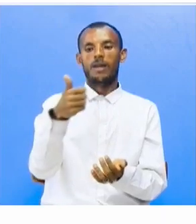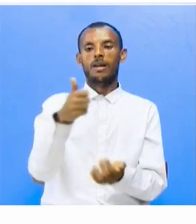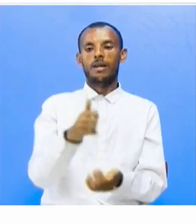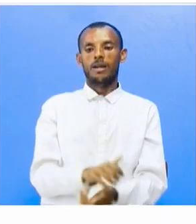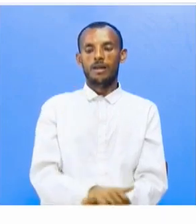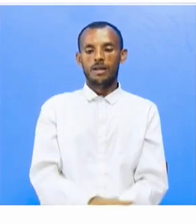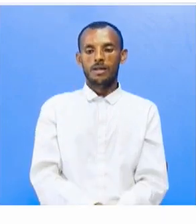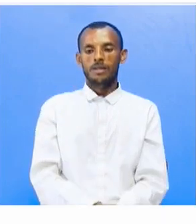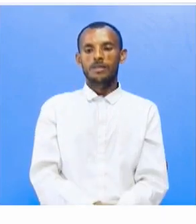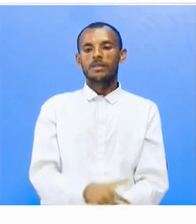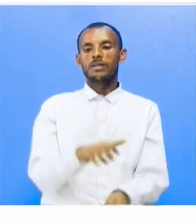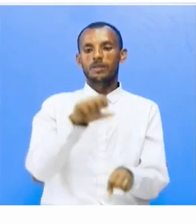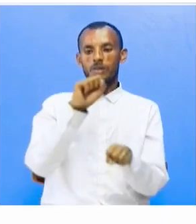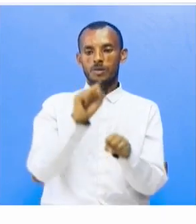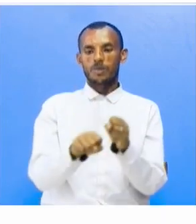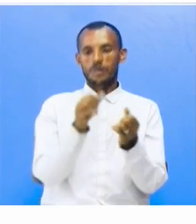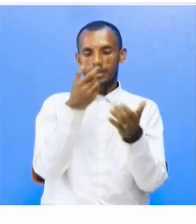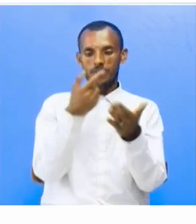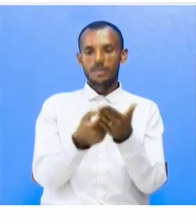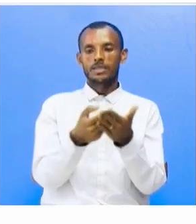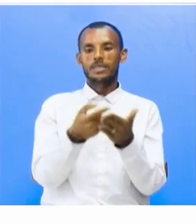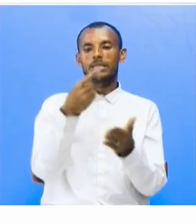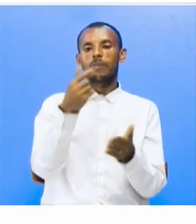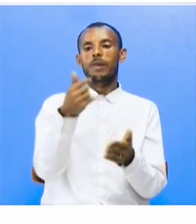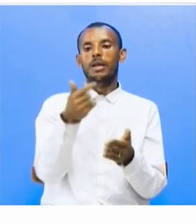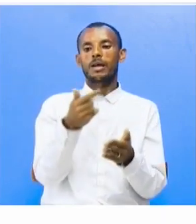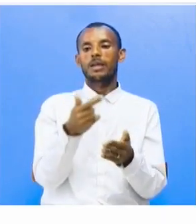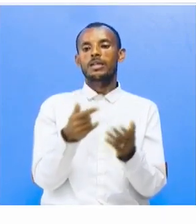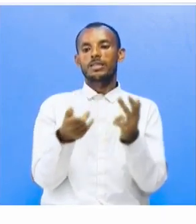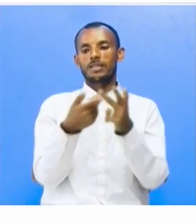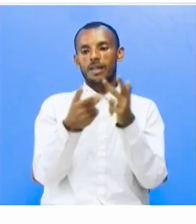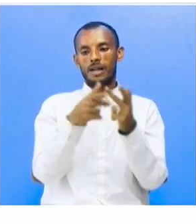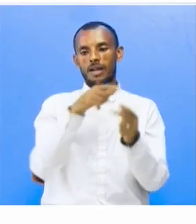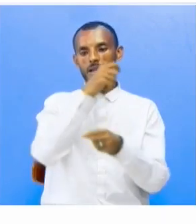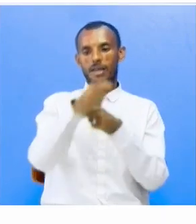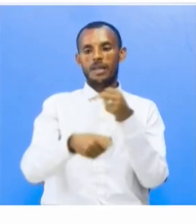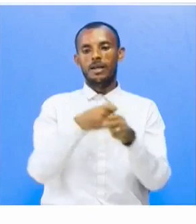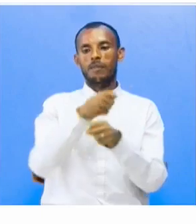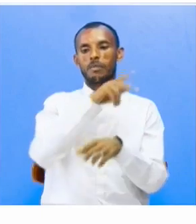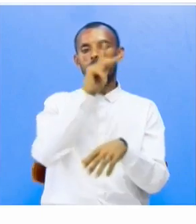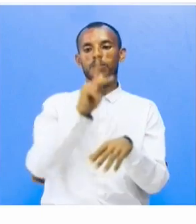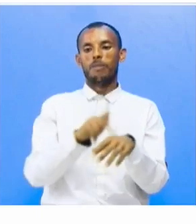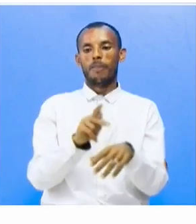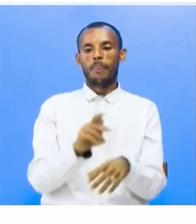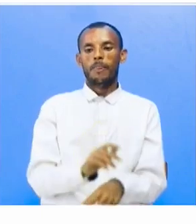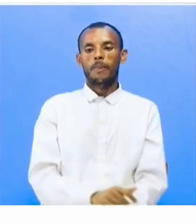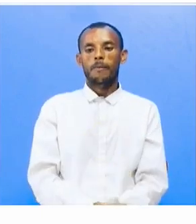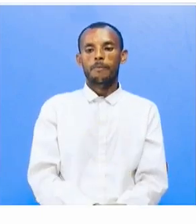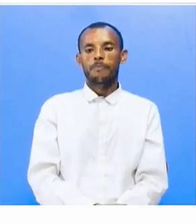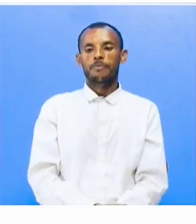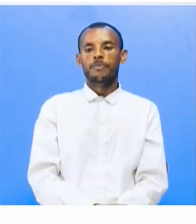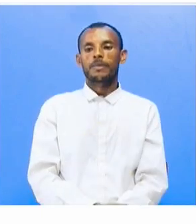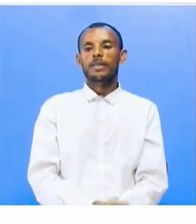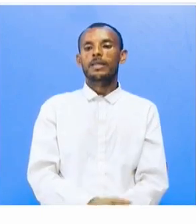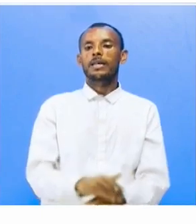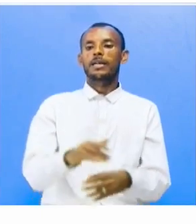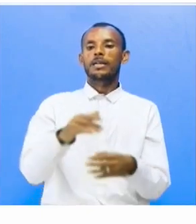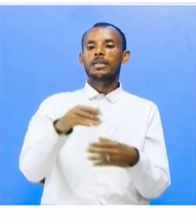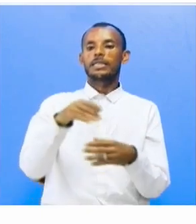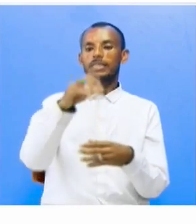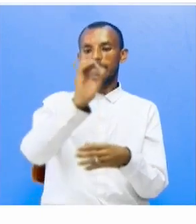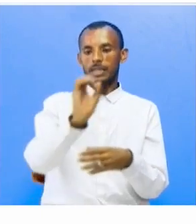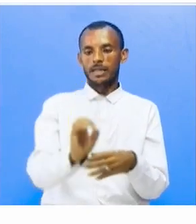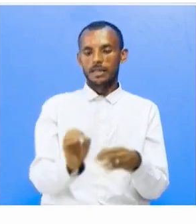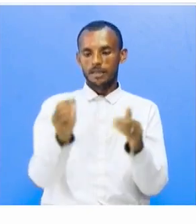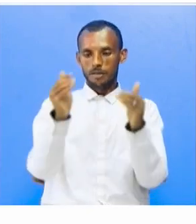1,210. So, this is the money that gives you an interest for third period. So, the rate is, it is constant, it